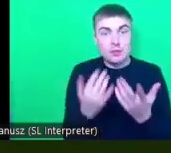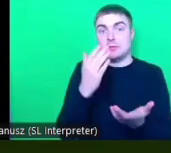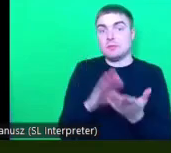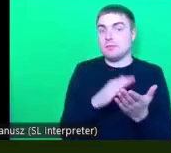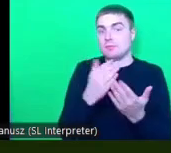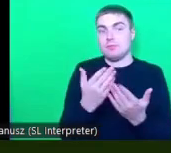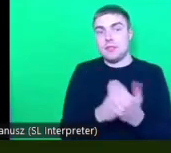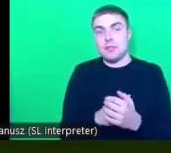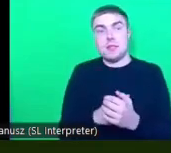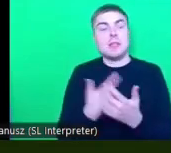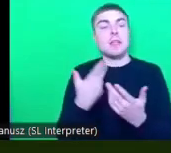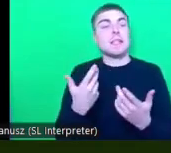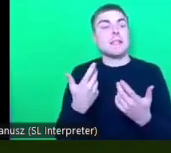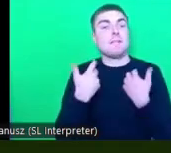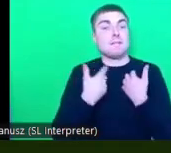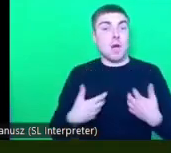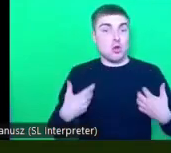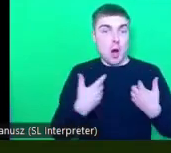environment.